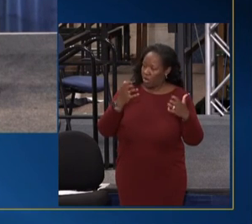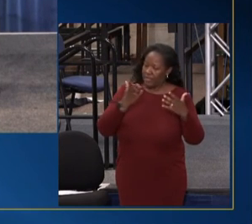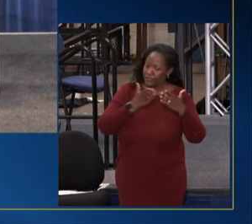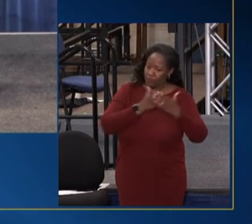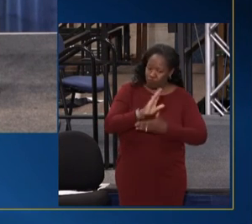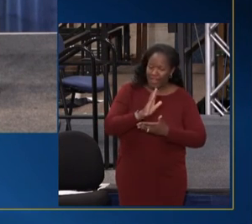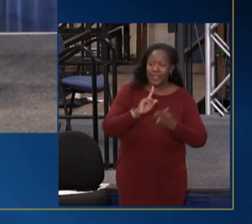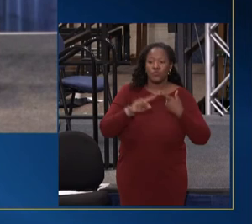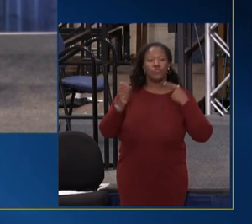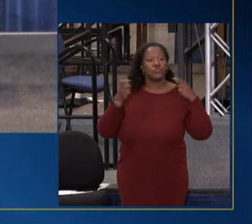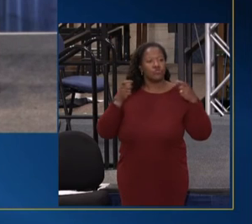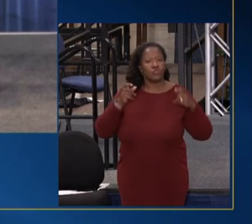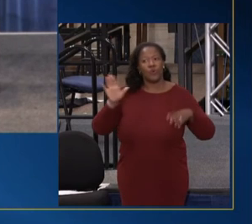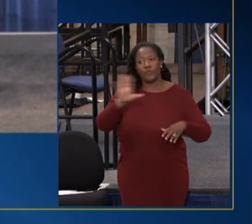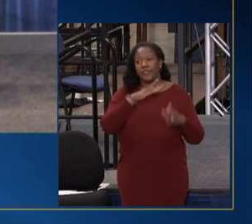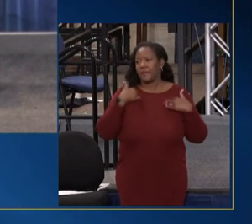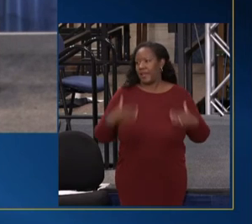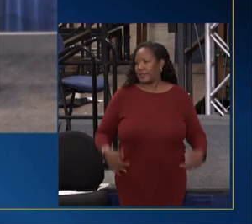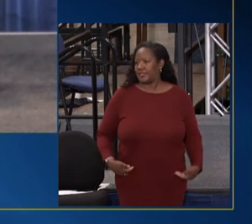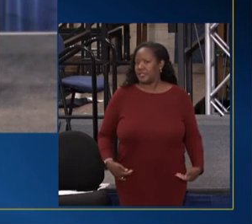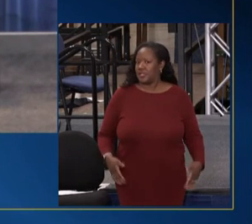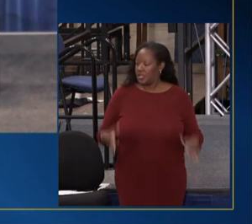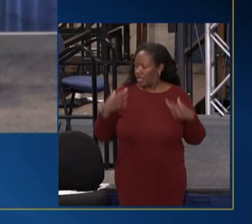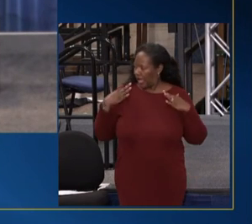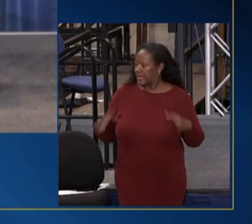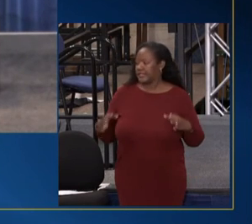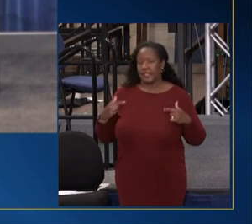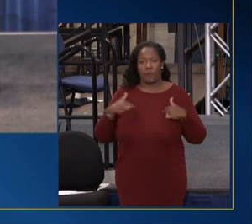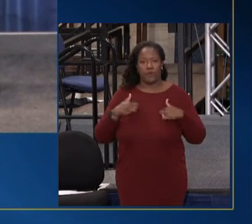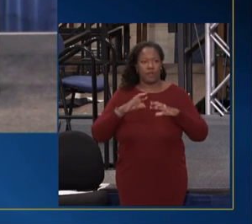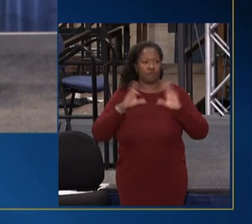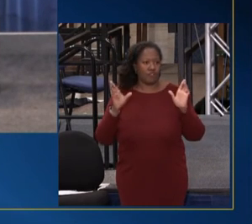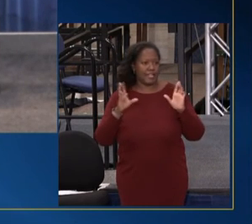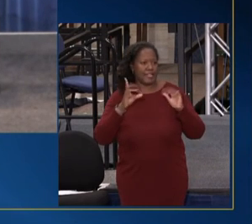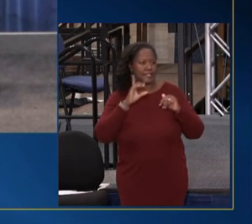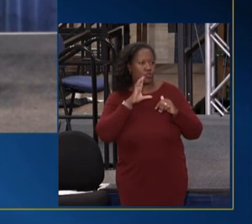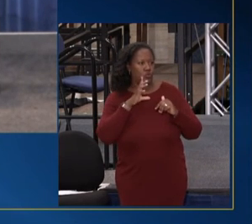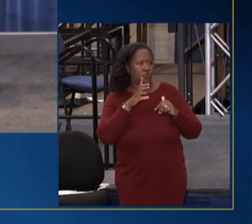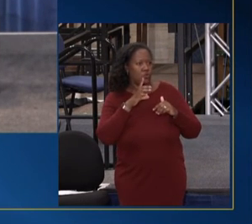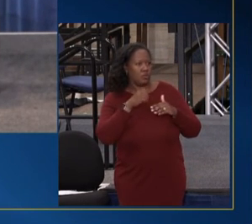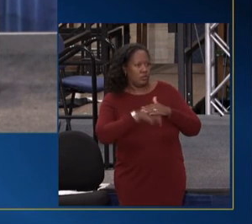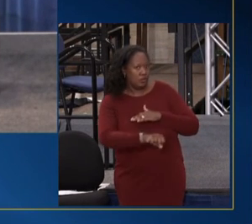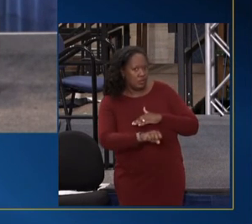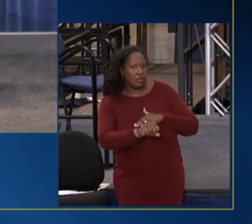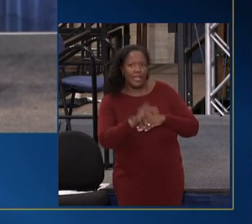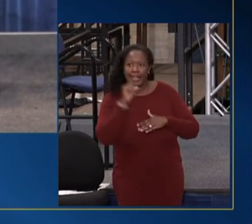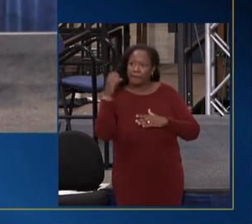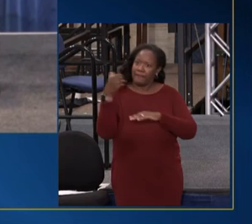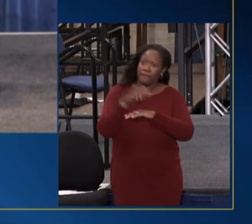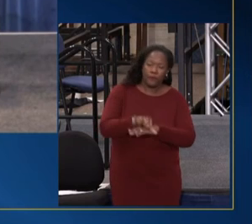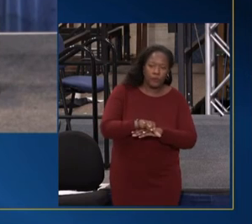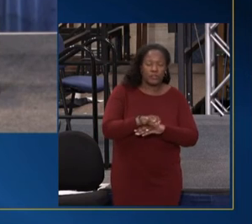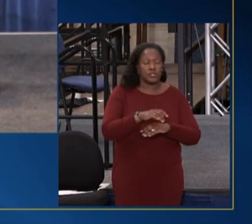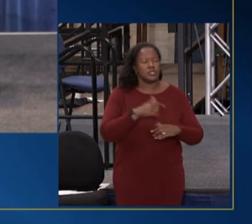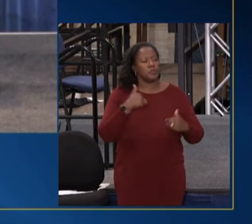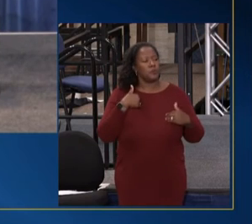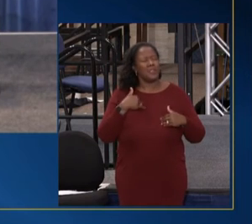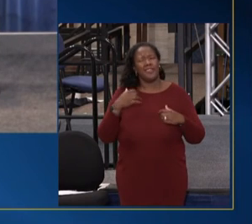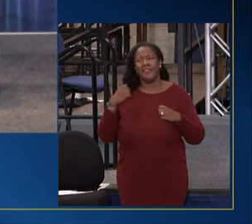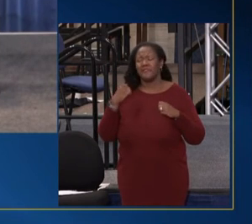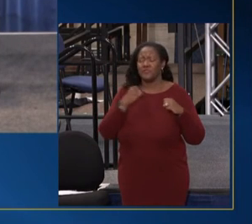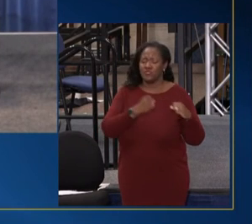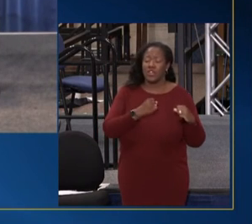able to control their bodies and decide when they want to be parents and not be forced into pregnancies. We do have such a strong, you know,